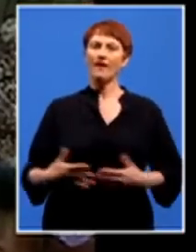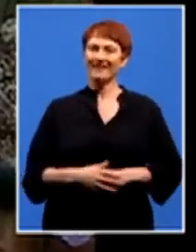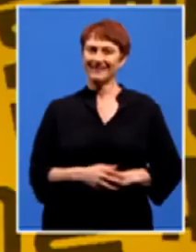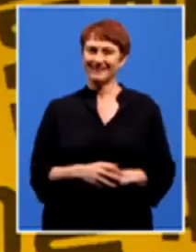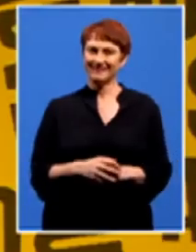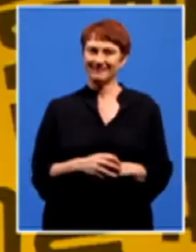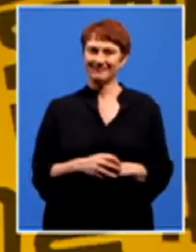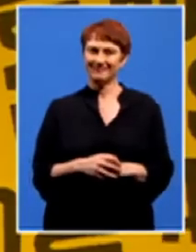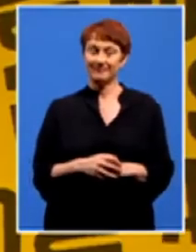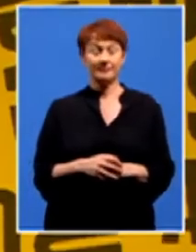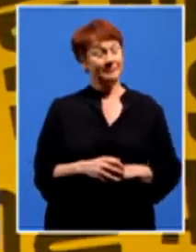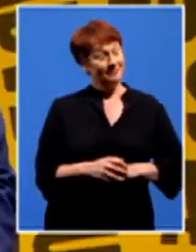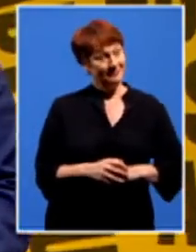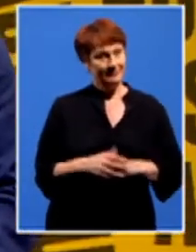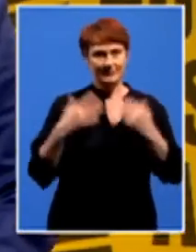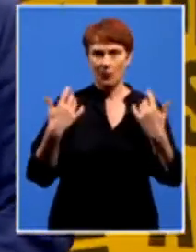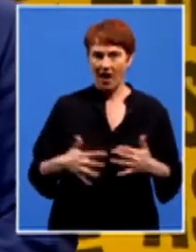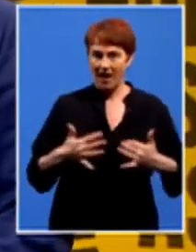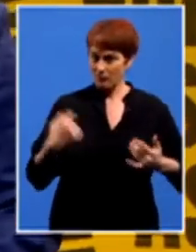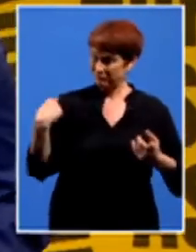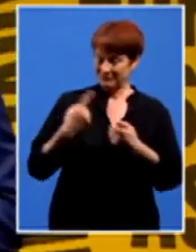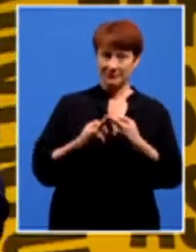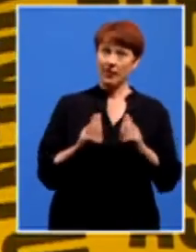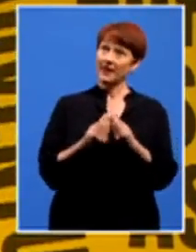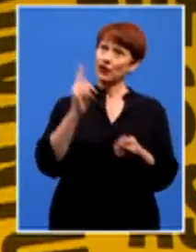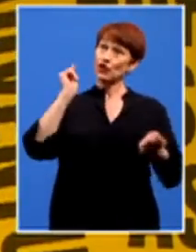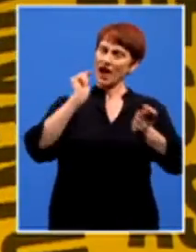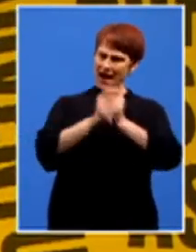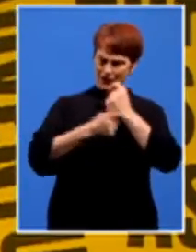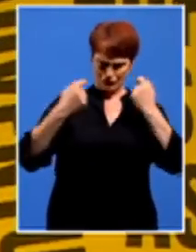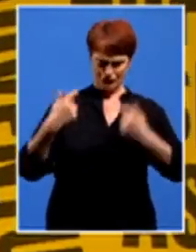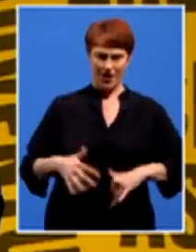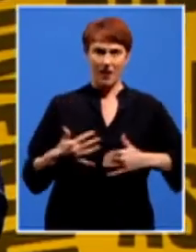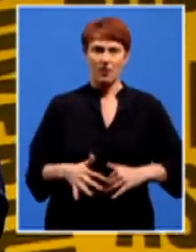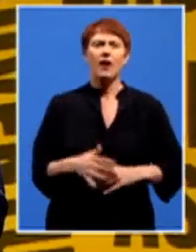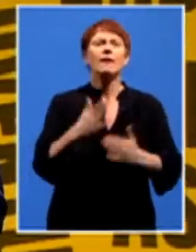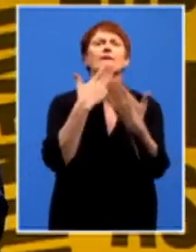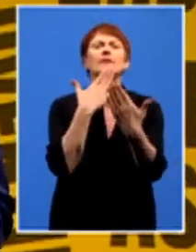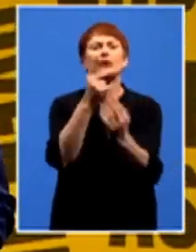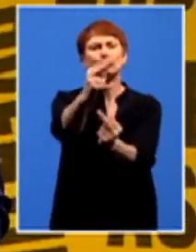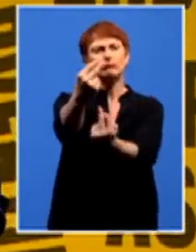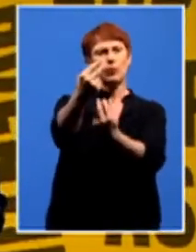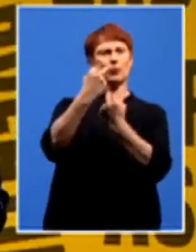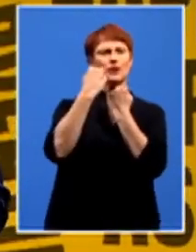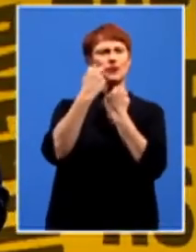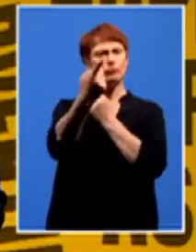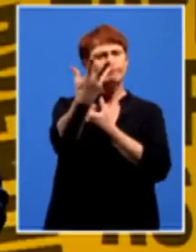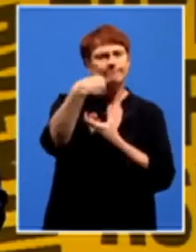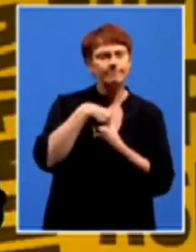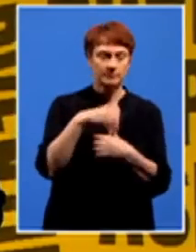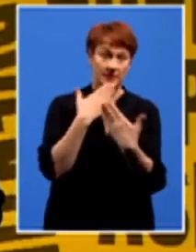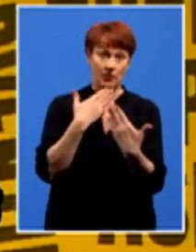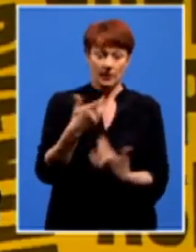Africa. Boy, how things have changed. Well, thank you for taking the time to watch our show and to participate.